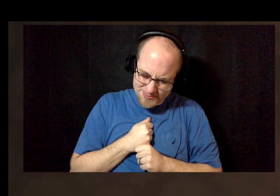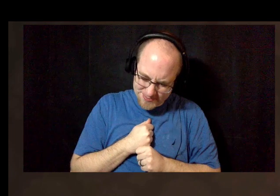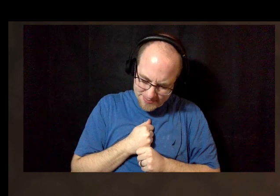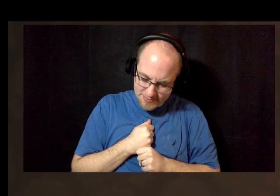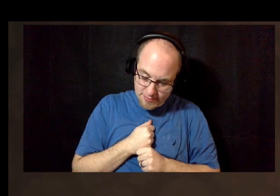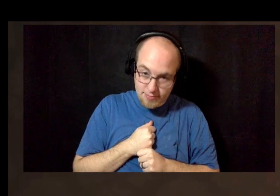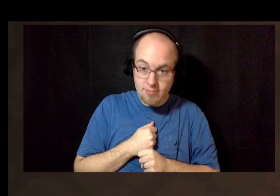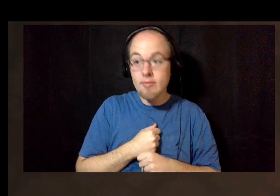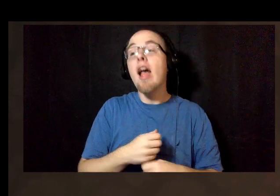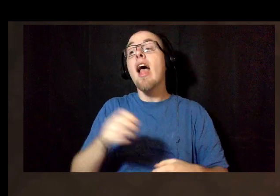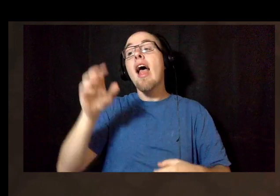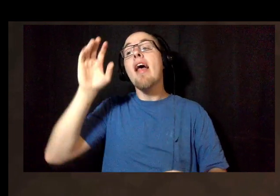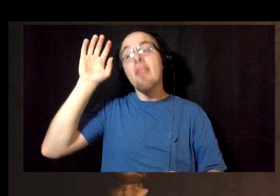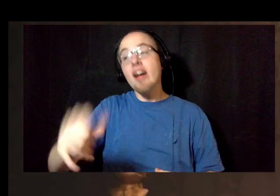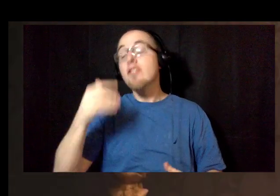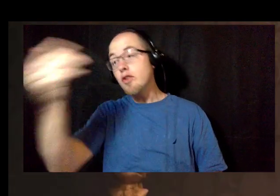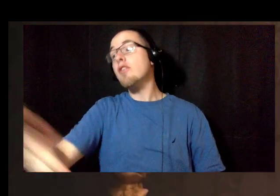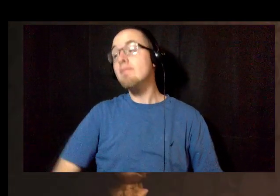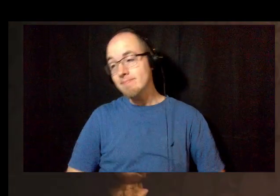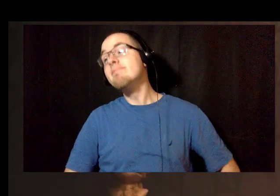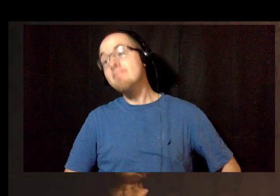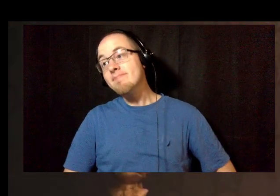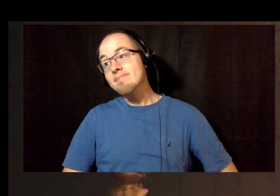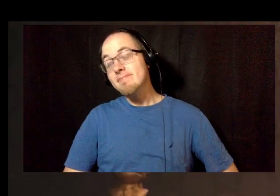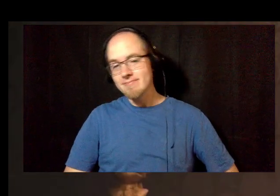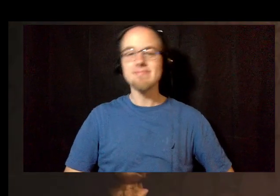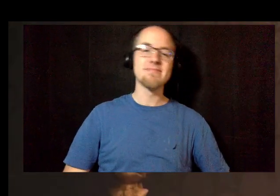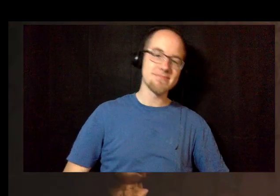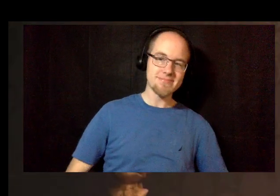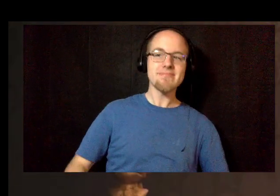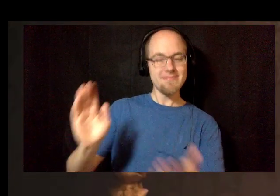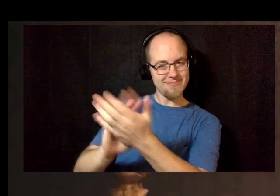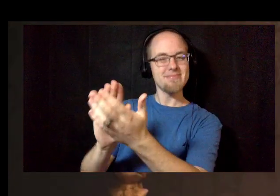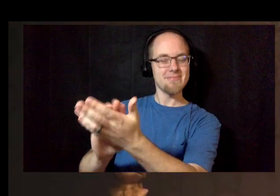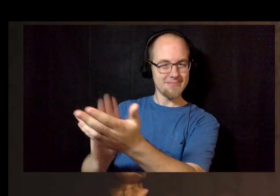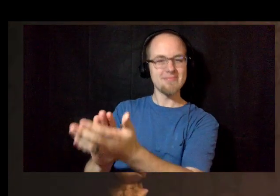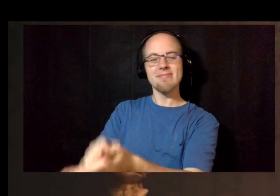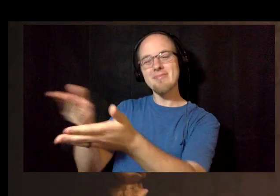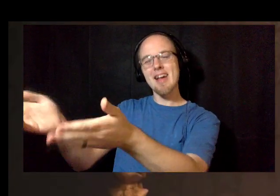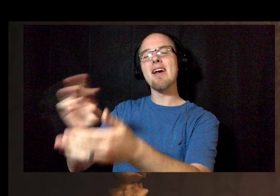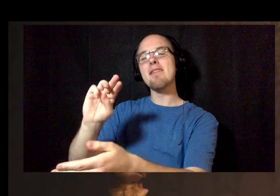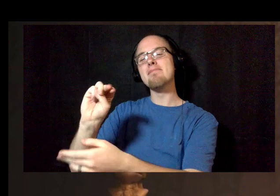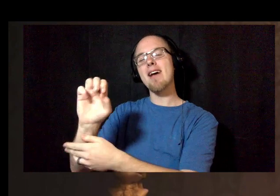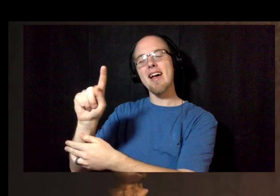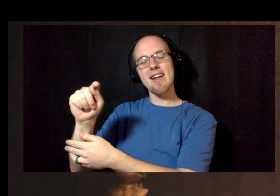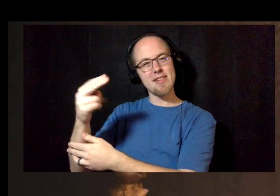That's what you've got to look forward to. Let's hear it for Matthew!